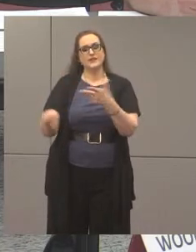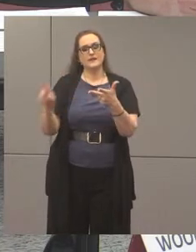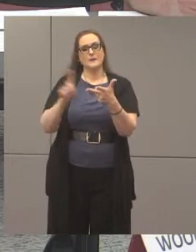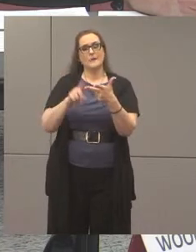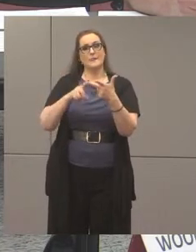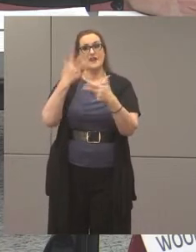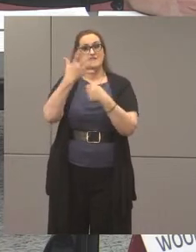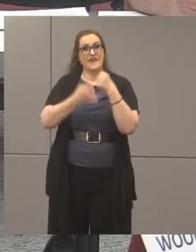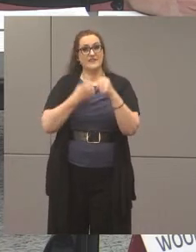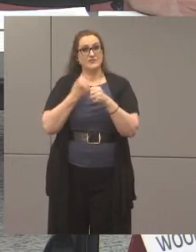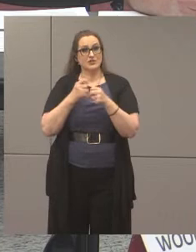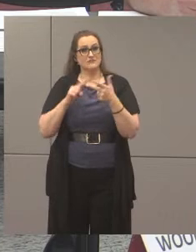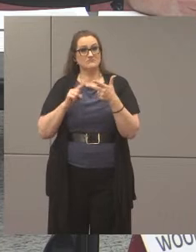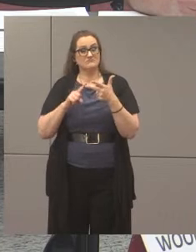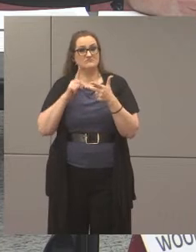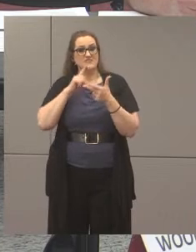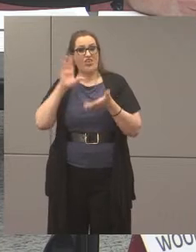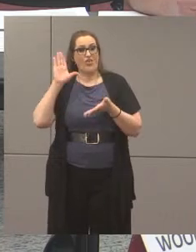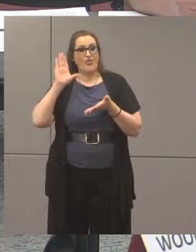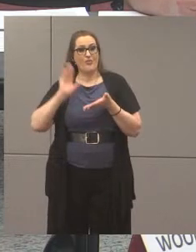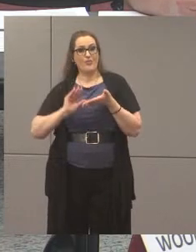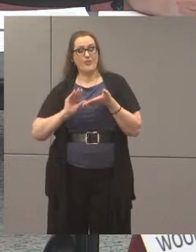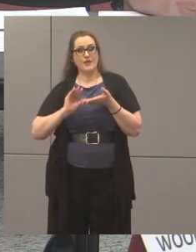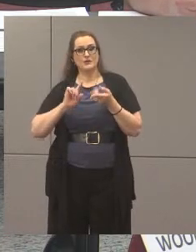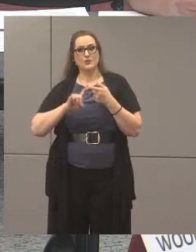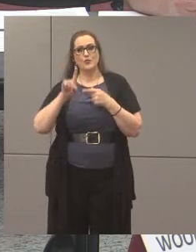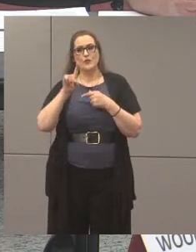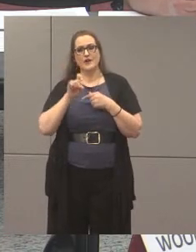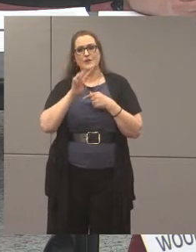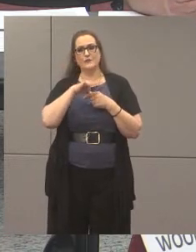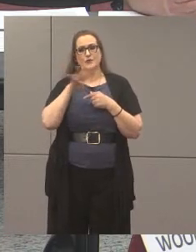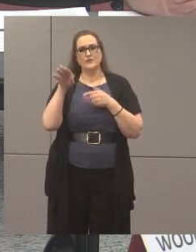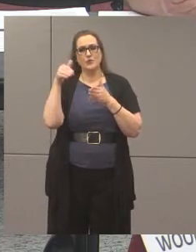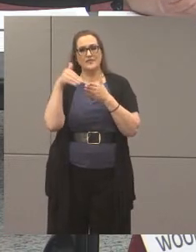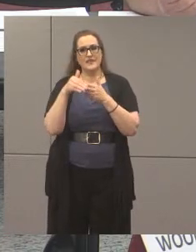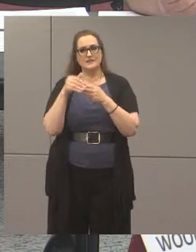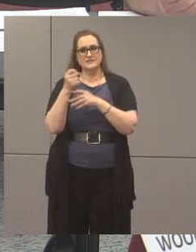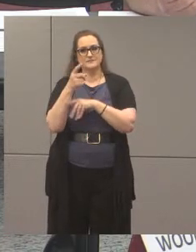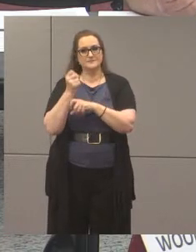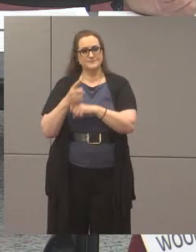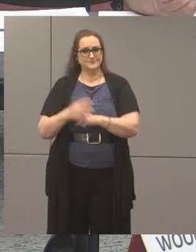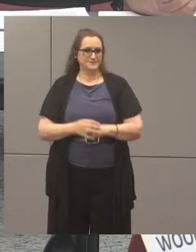the 5-year, we reduce it down to $144,000 per year.